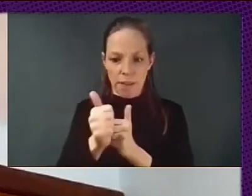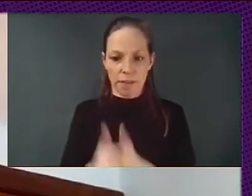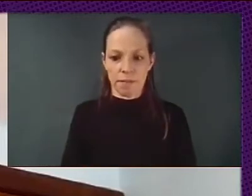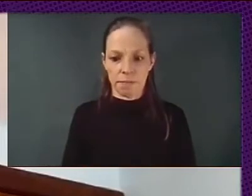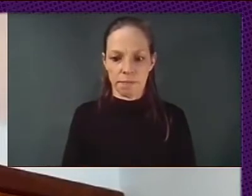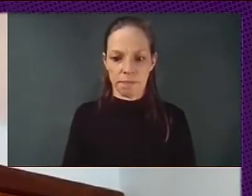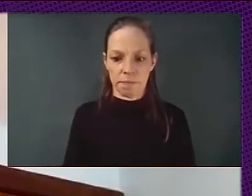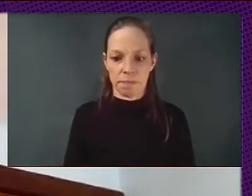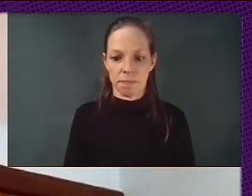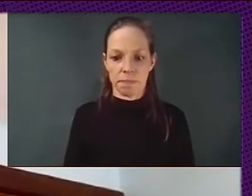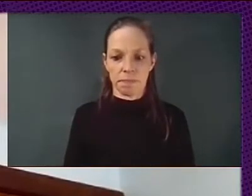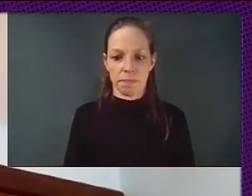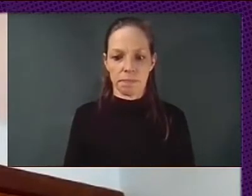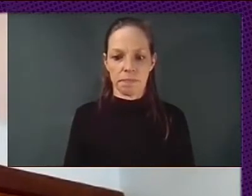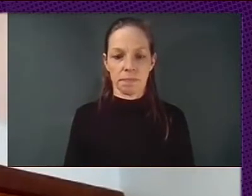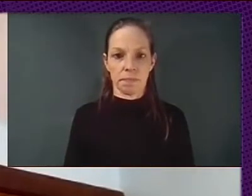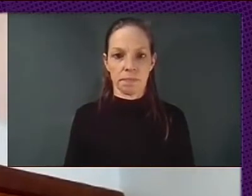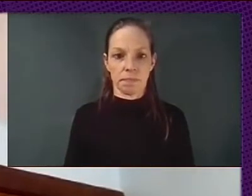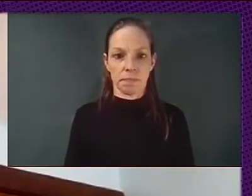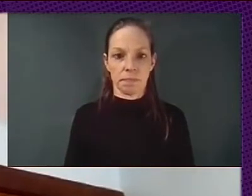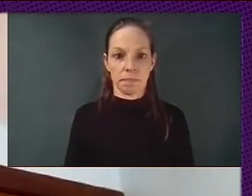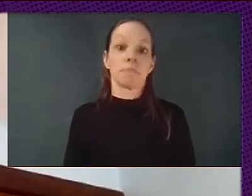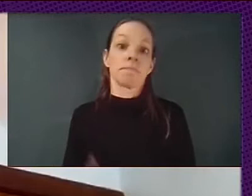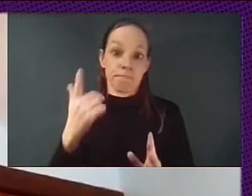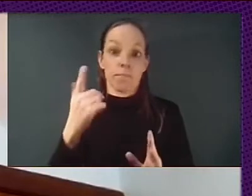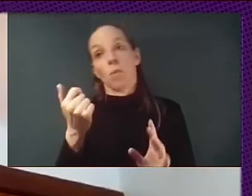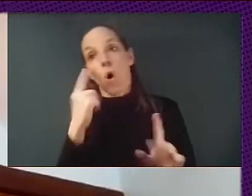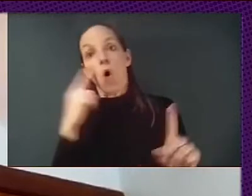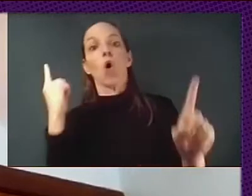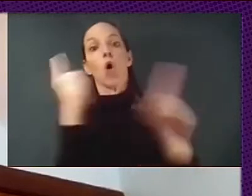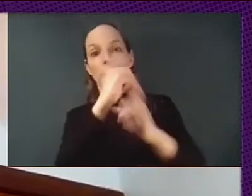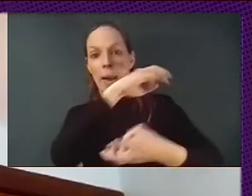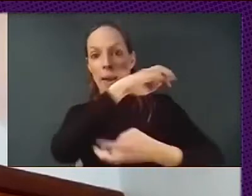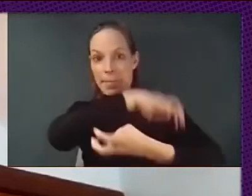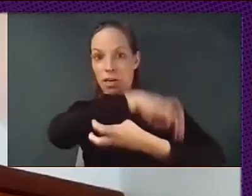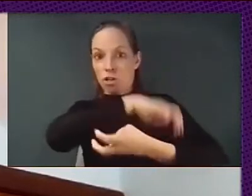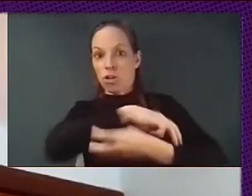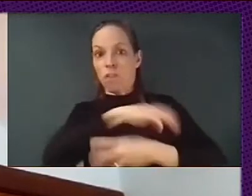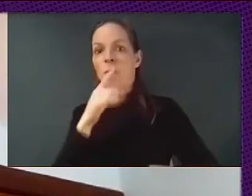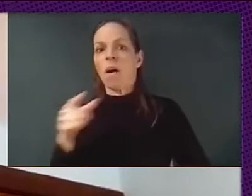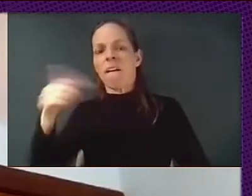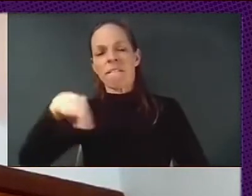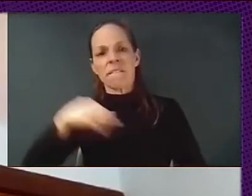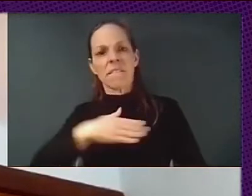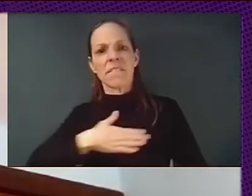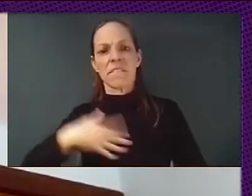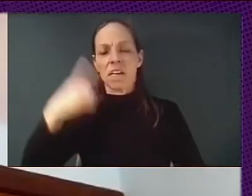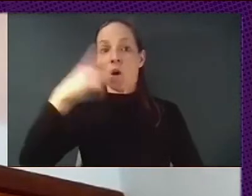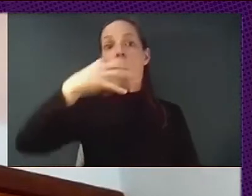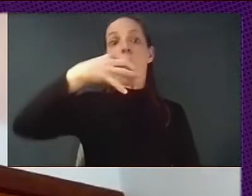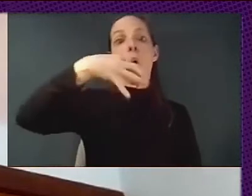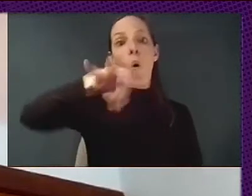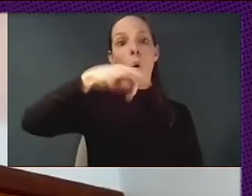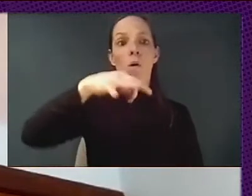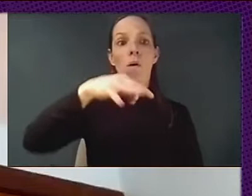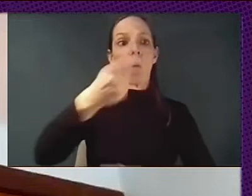impetus for them was to stop the monopoly power of the Microsoft juggernaut. So now we're talking the early 2000s, and then